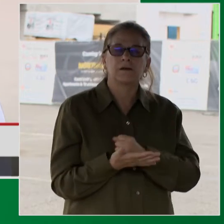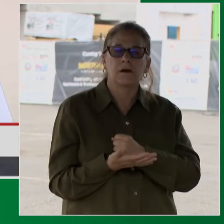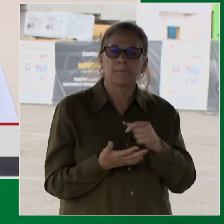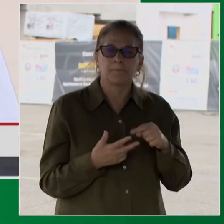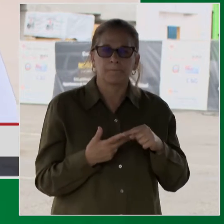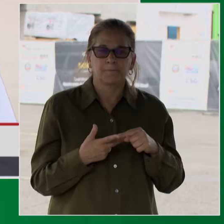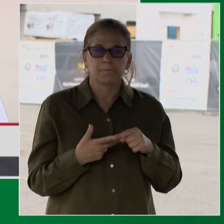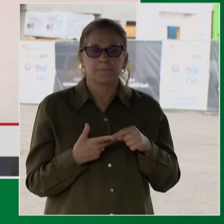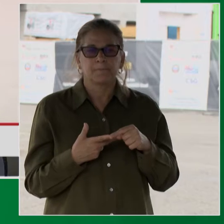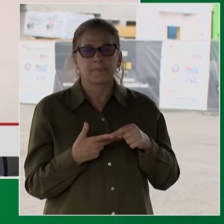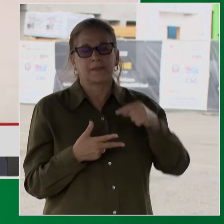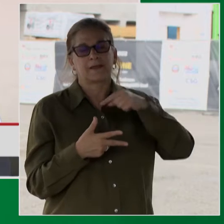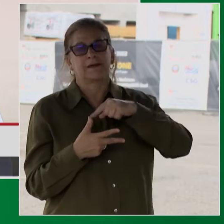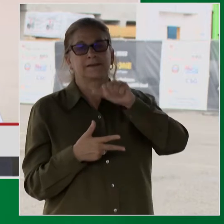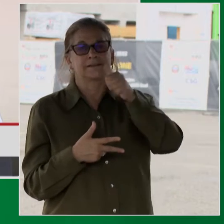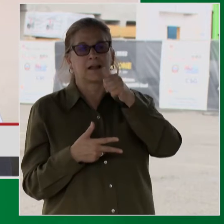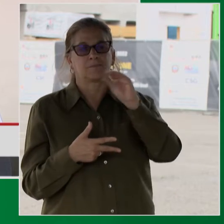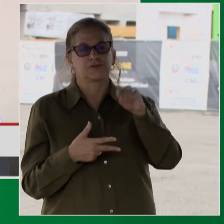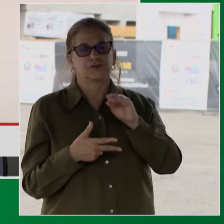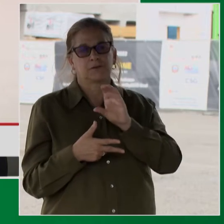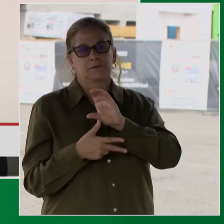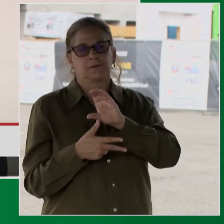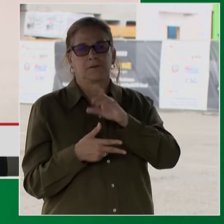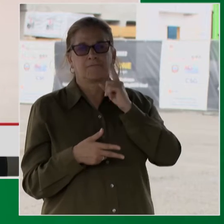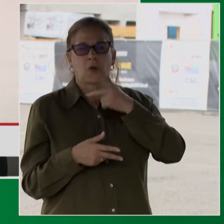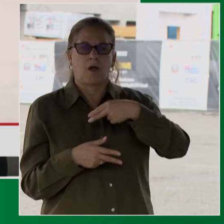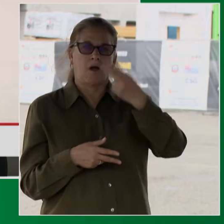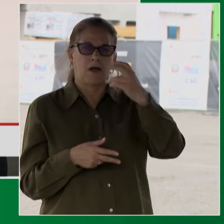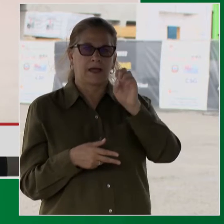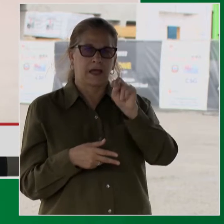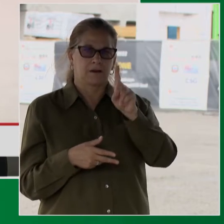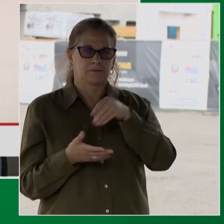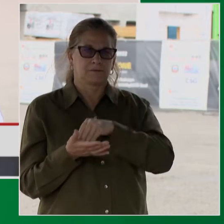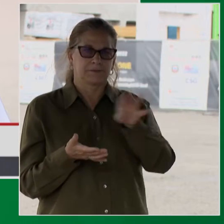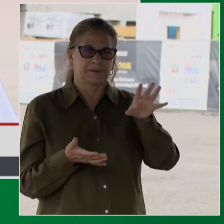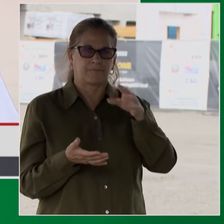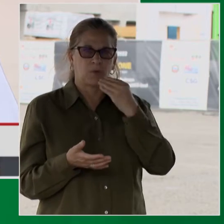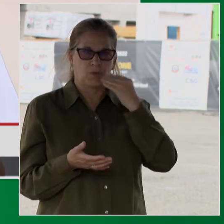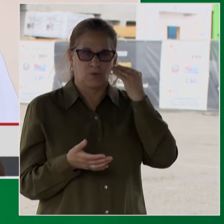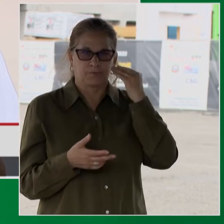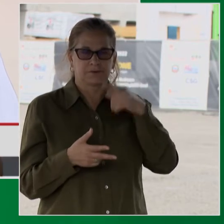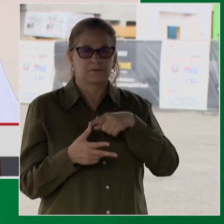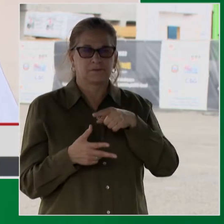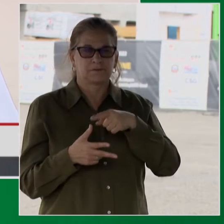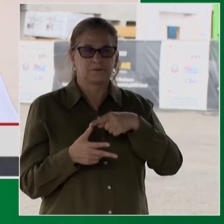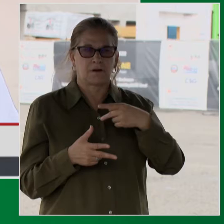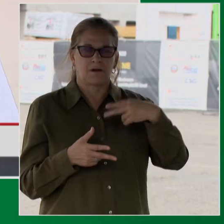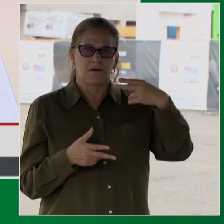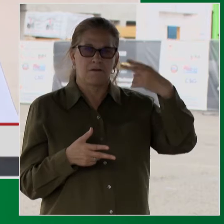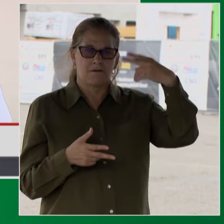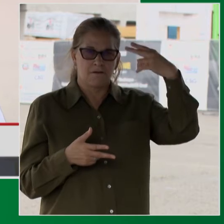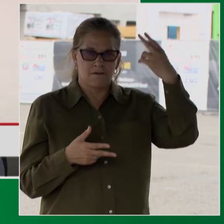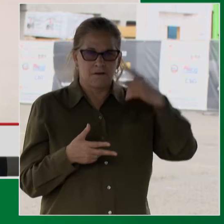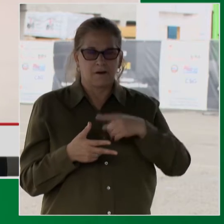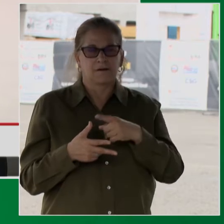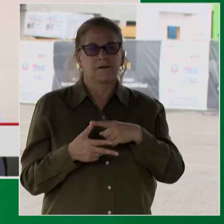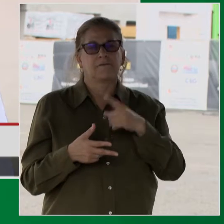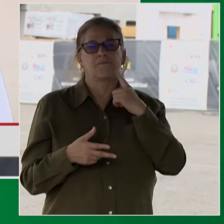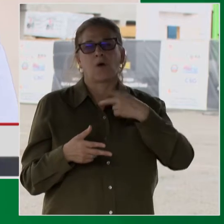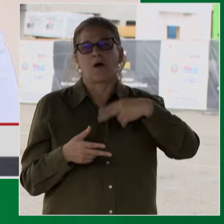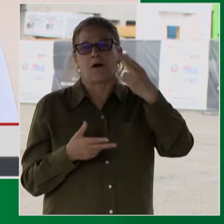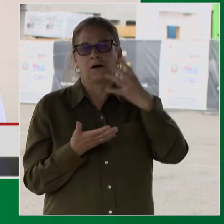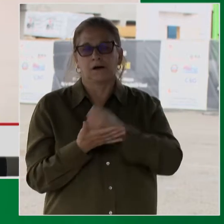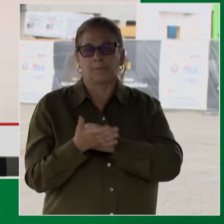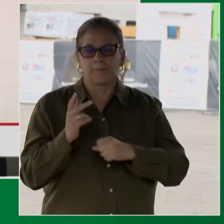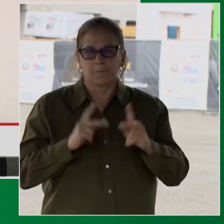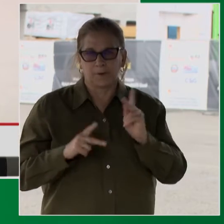do go towards and above at some of our upper moderate income folks, and that we can work